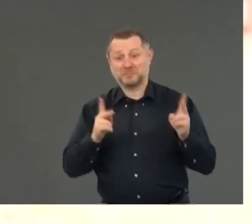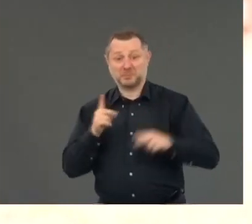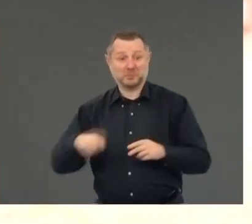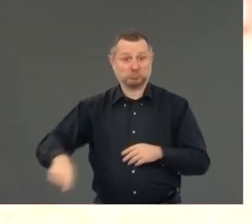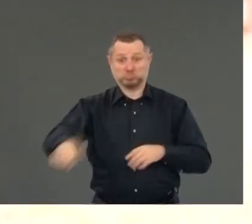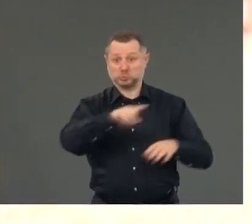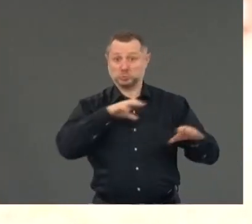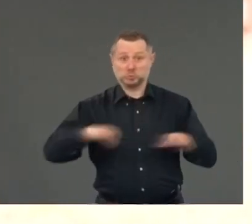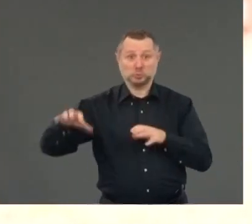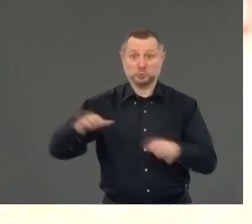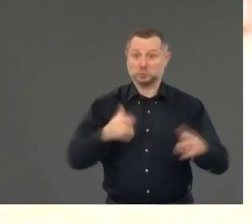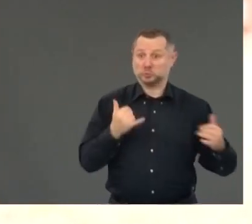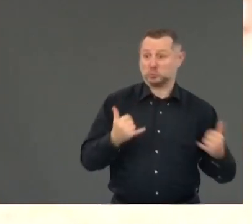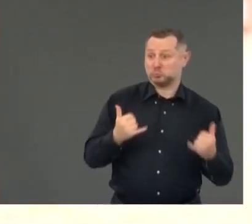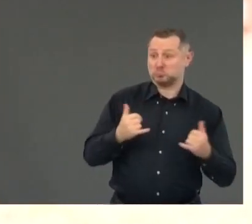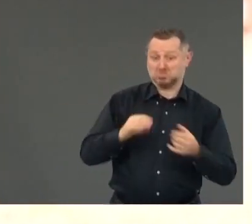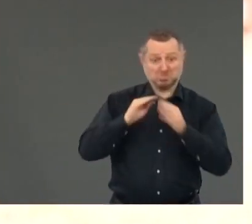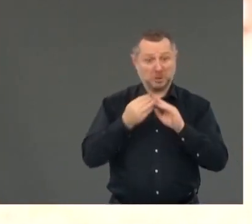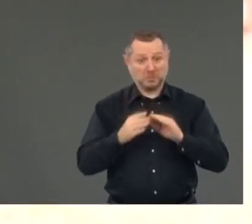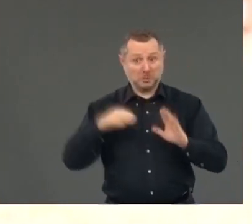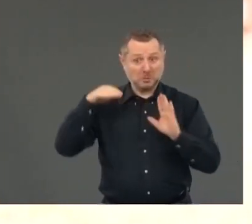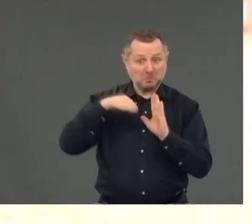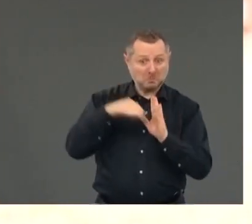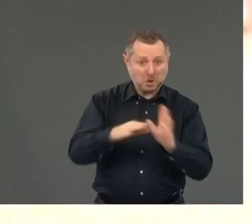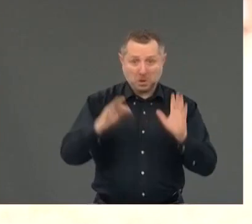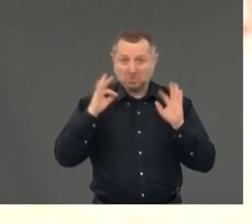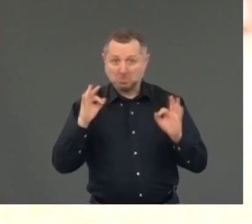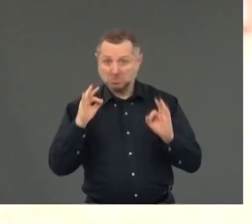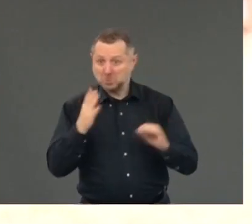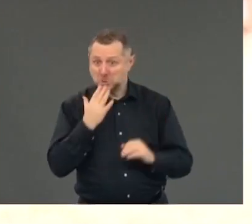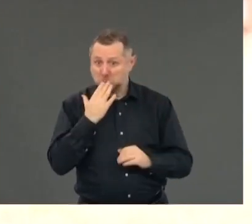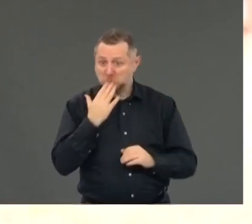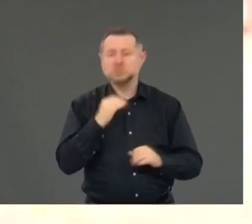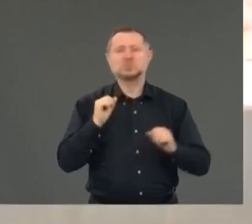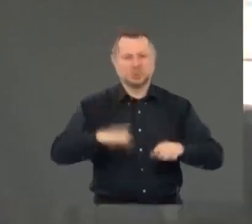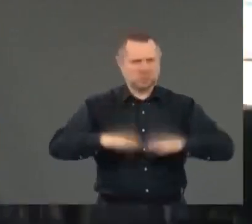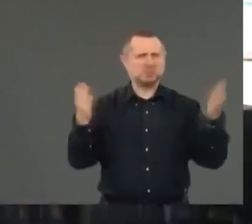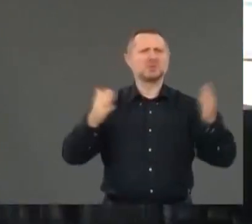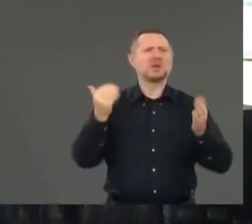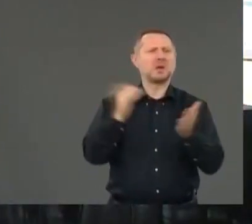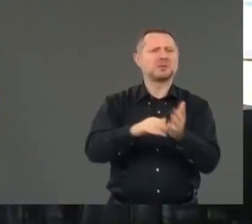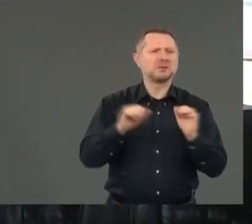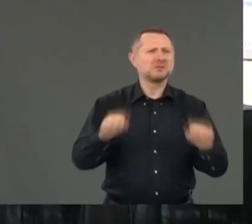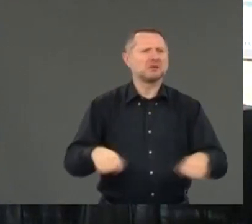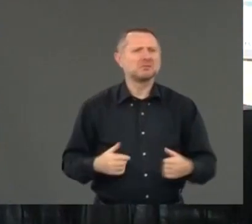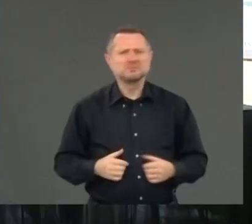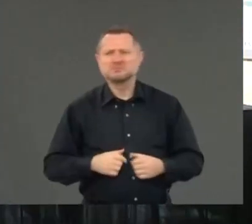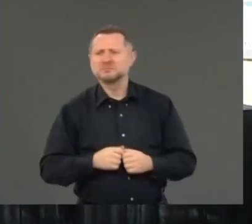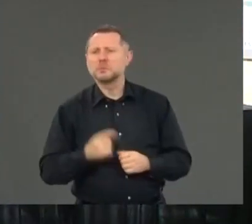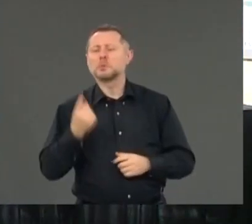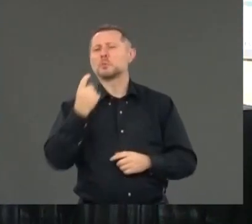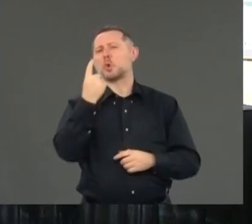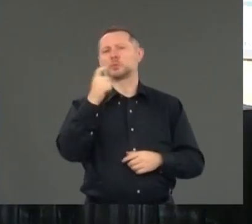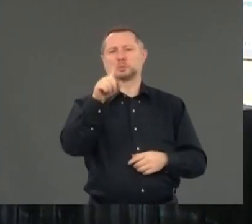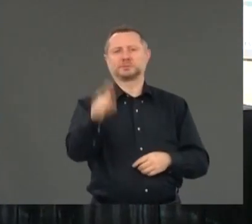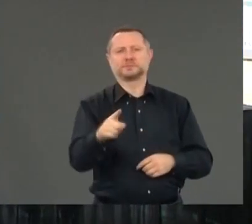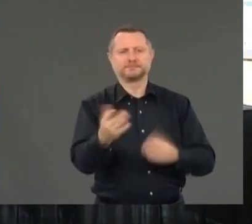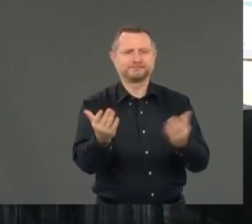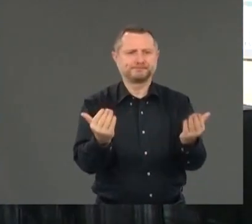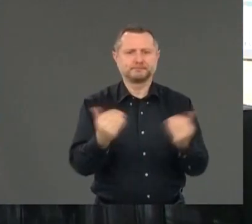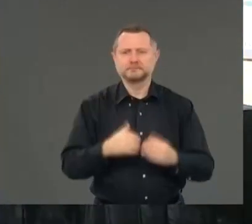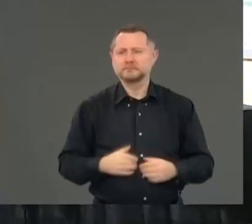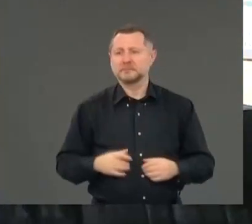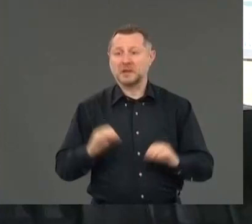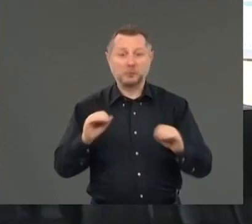those numbers stay down, then just keep increasing the economic activity. Let's do one more. We don't have one